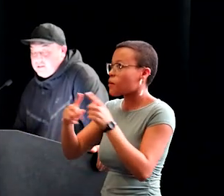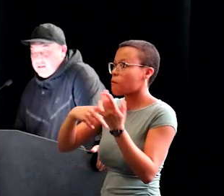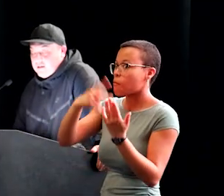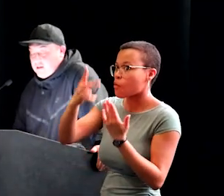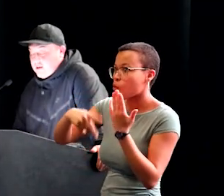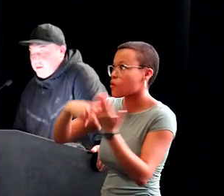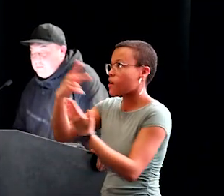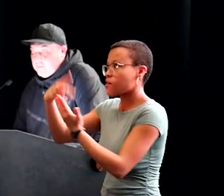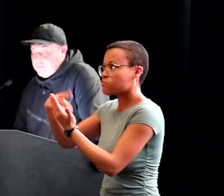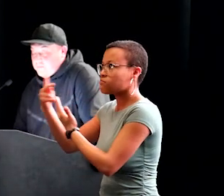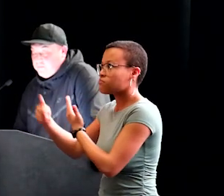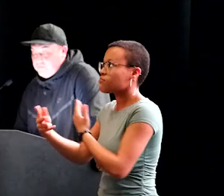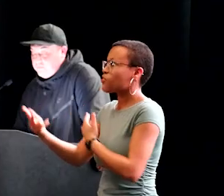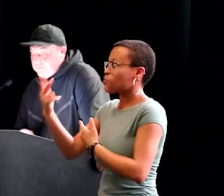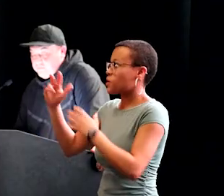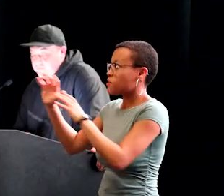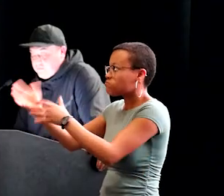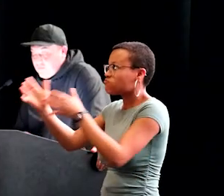different